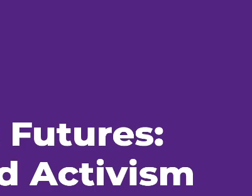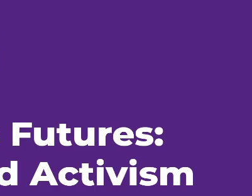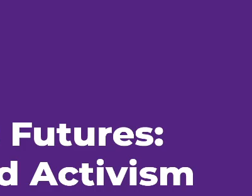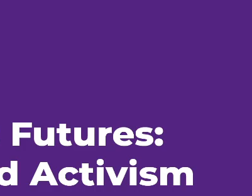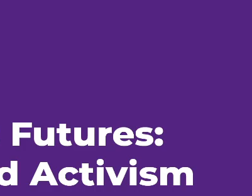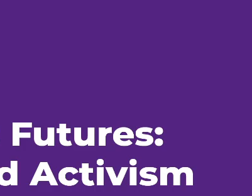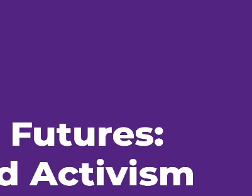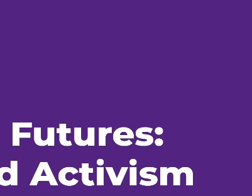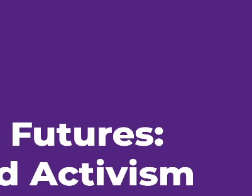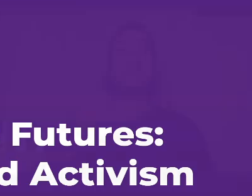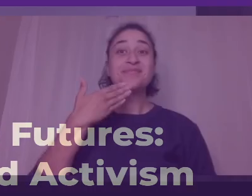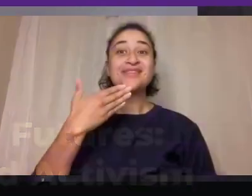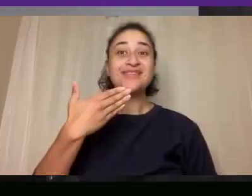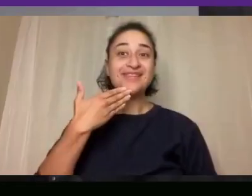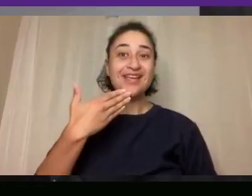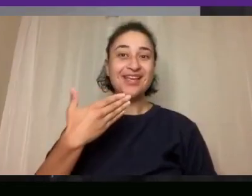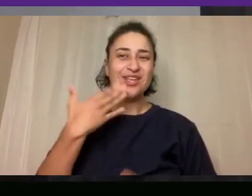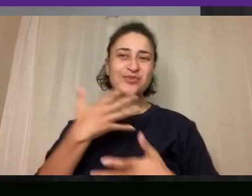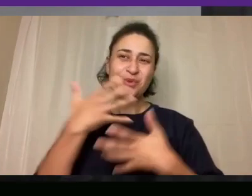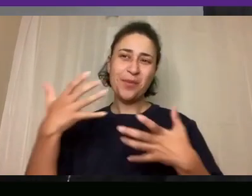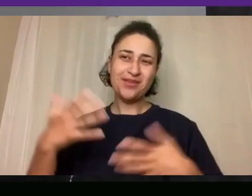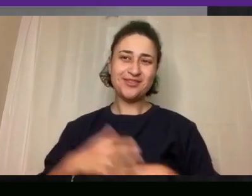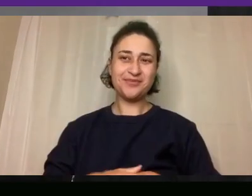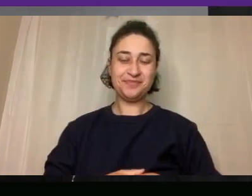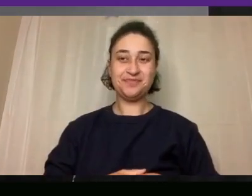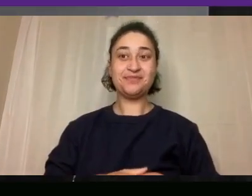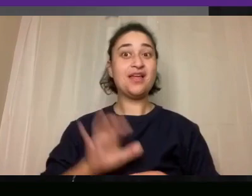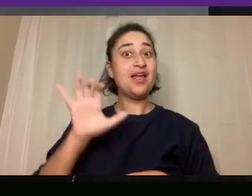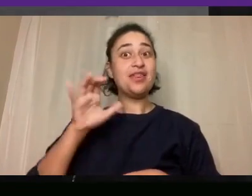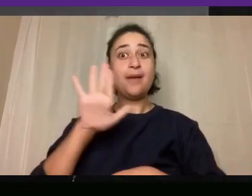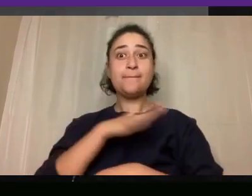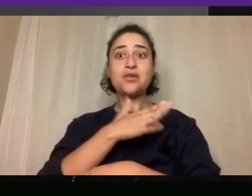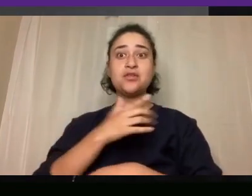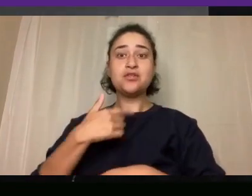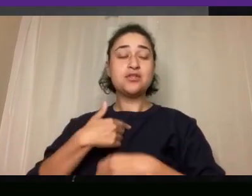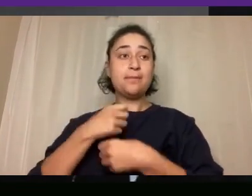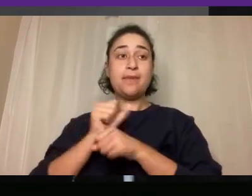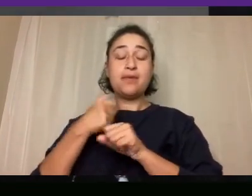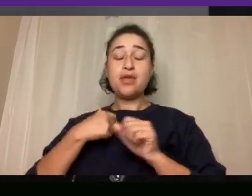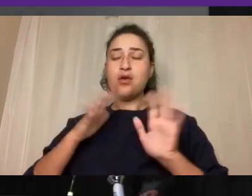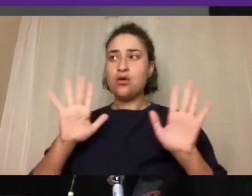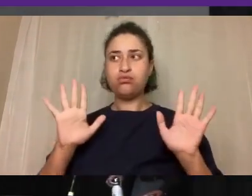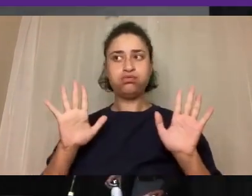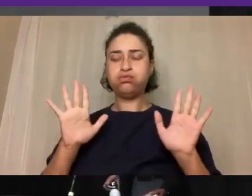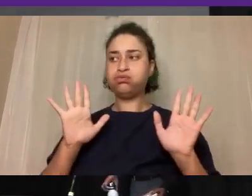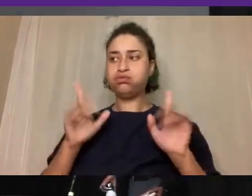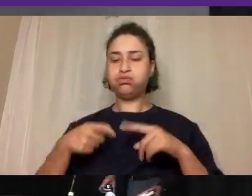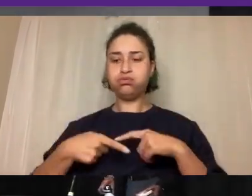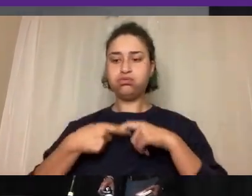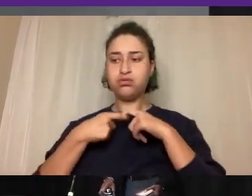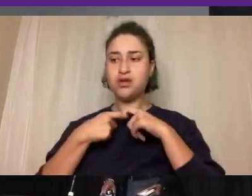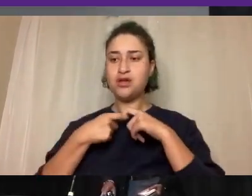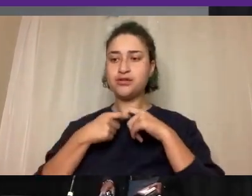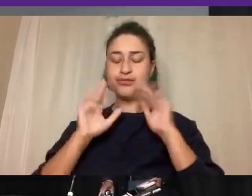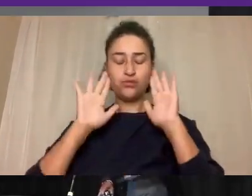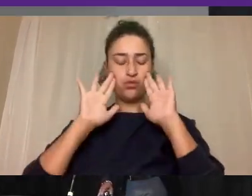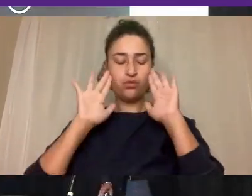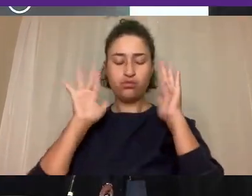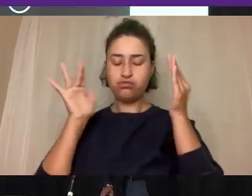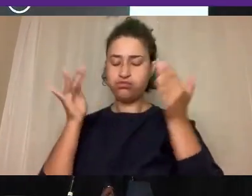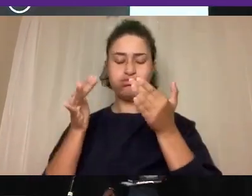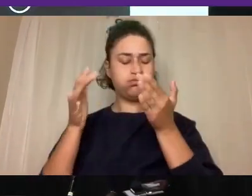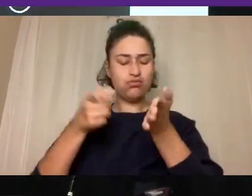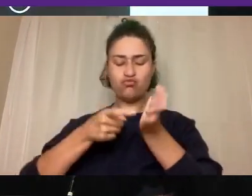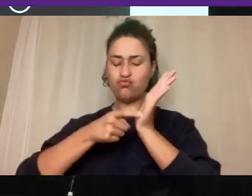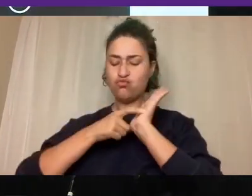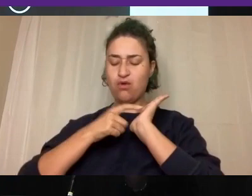Thank you. Thank you so much. That music just made me stop and listen. It just required me to stop and listen,